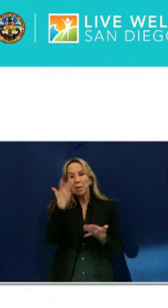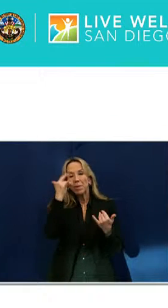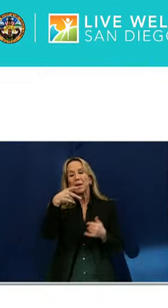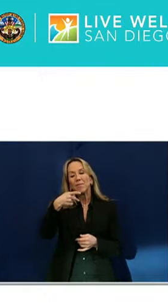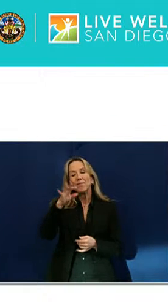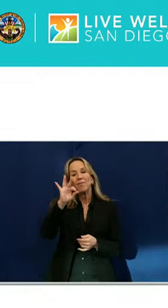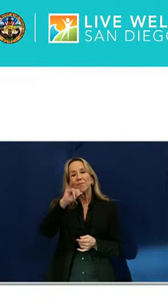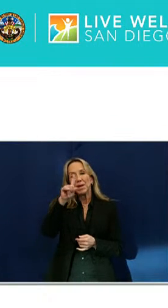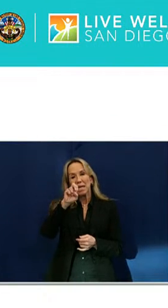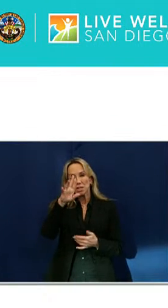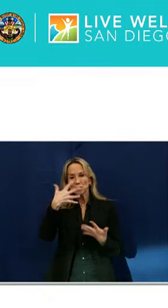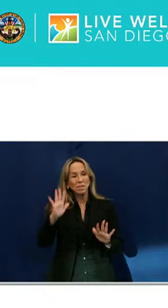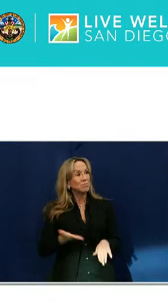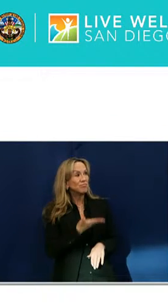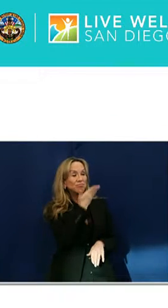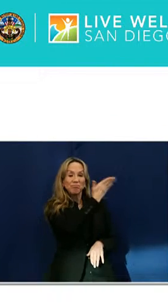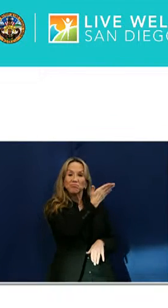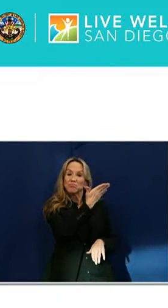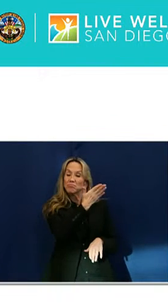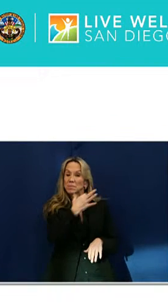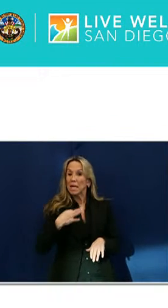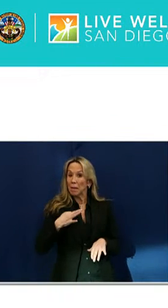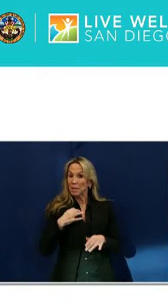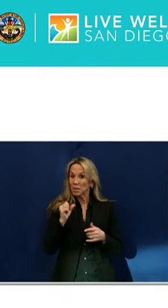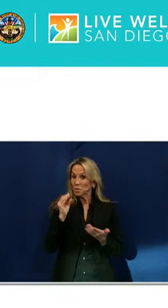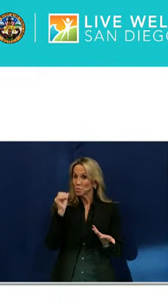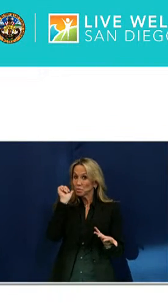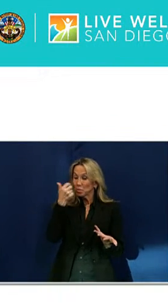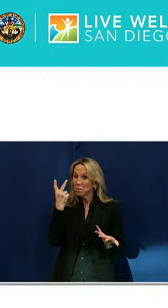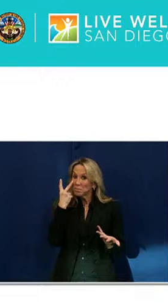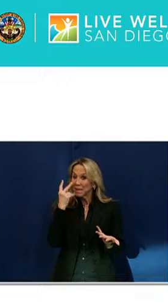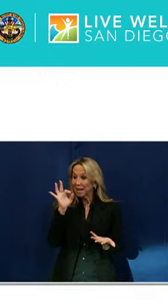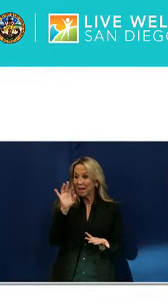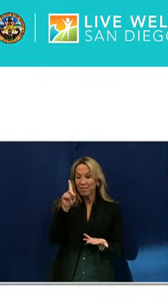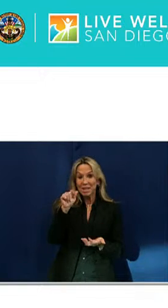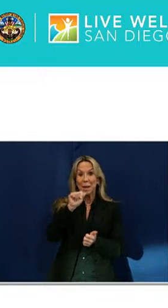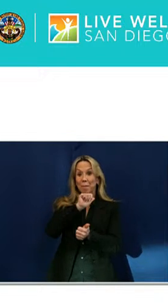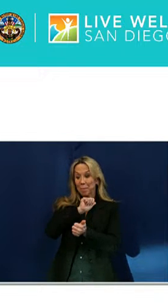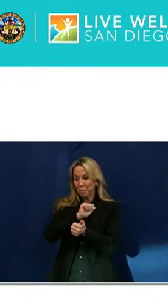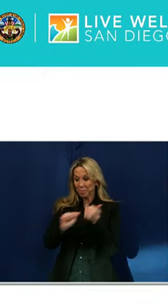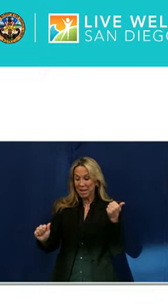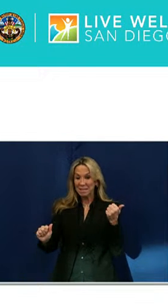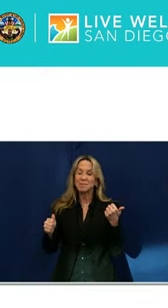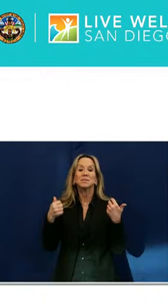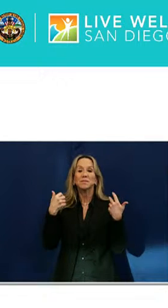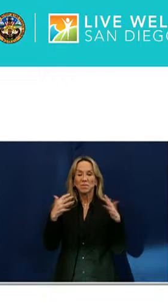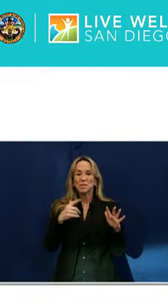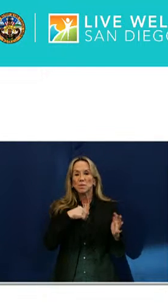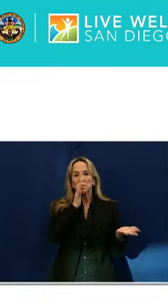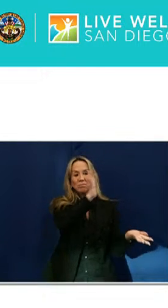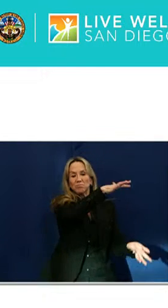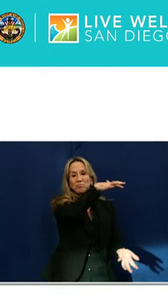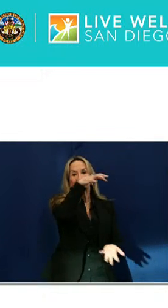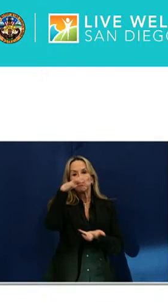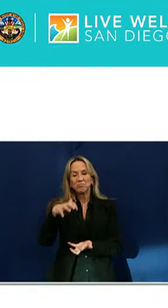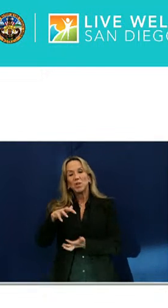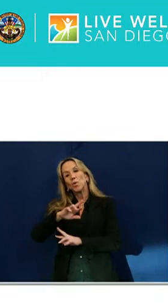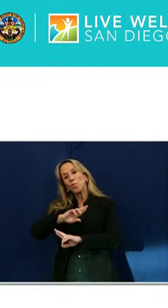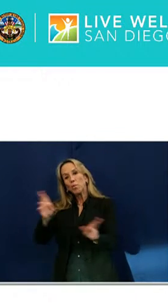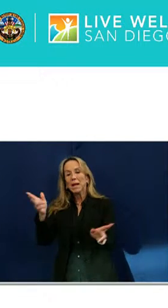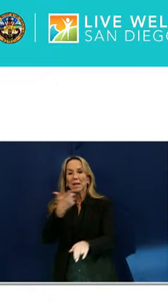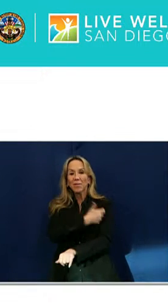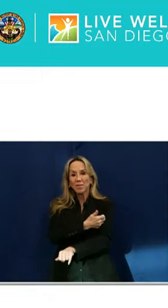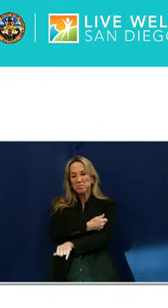application by Pfizer for the emergency use authority. So we should be getting those vaccinations, those vaccines